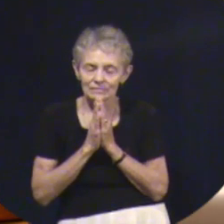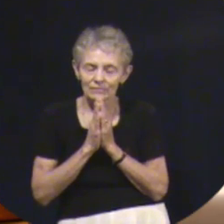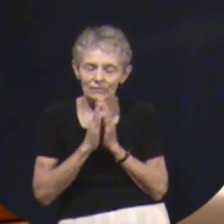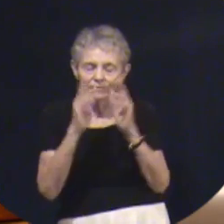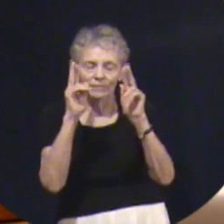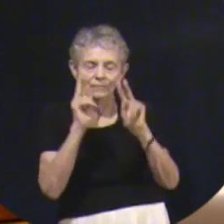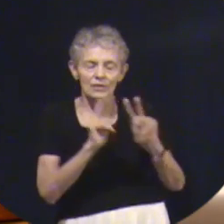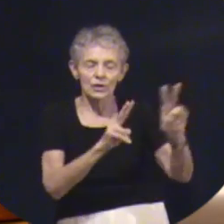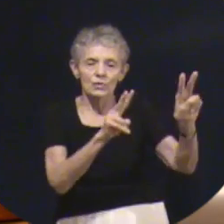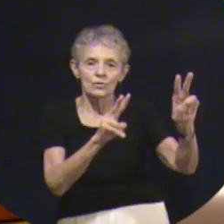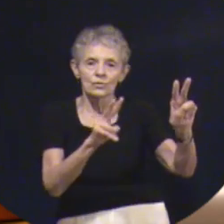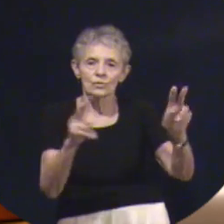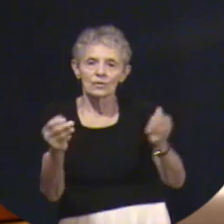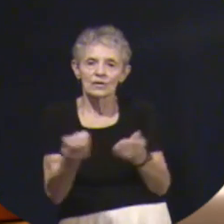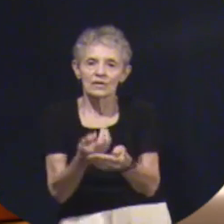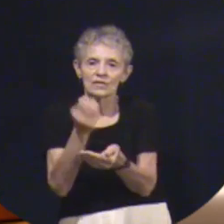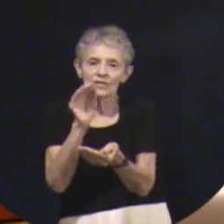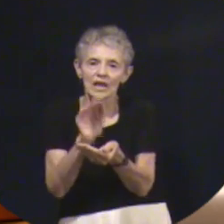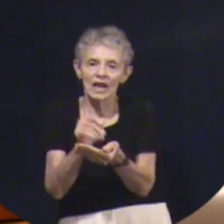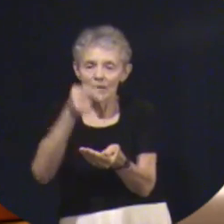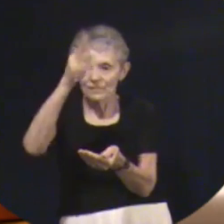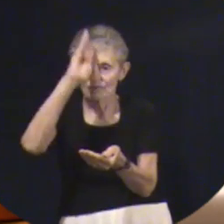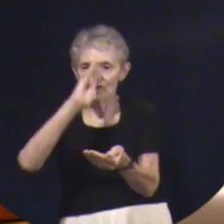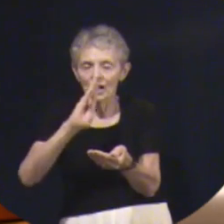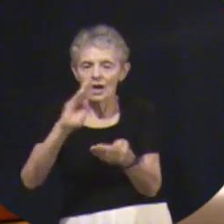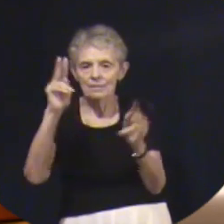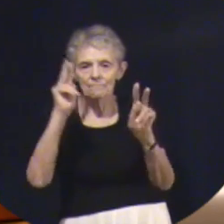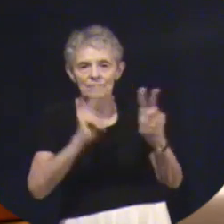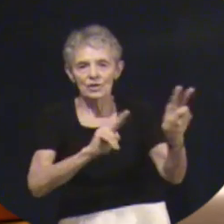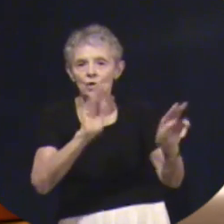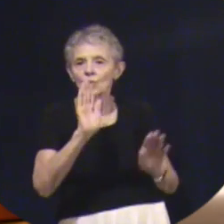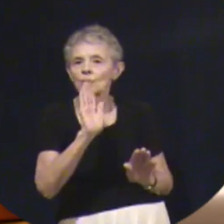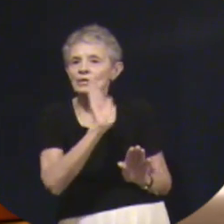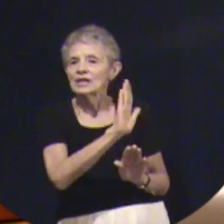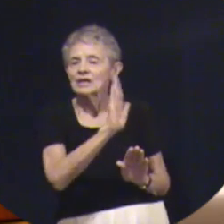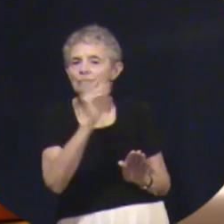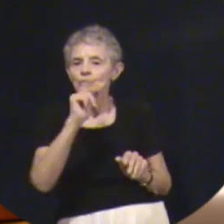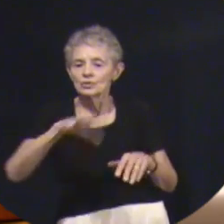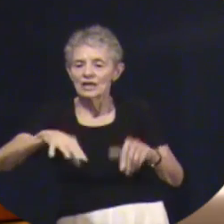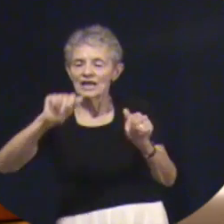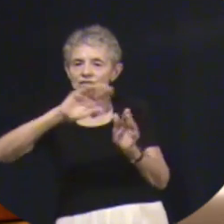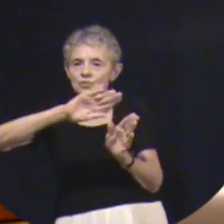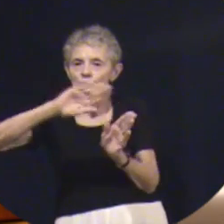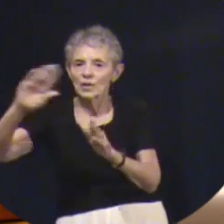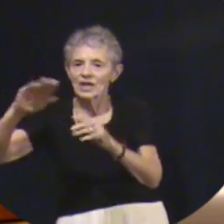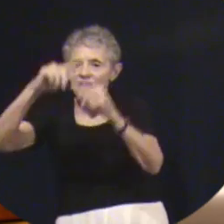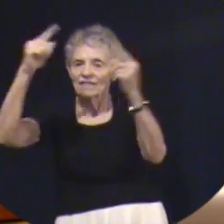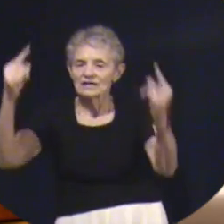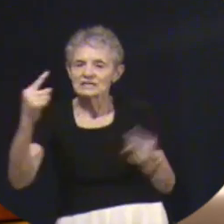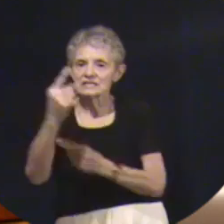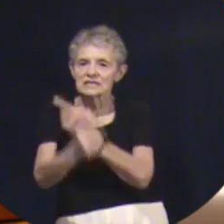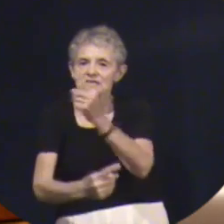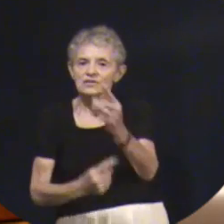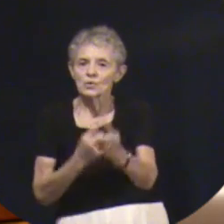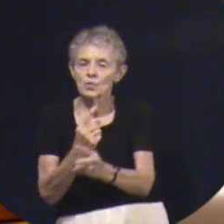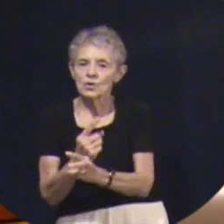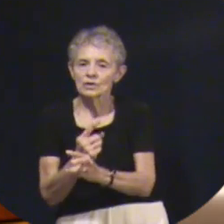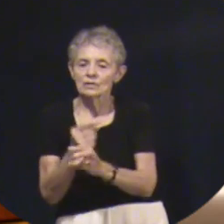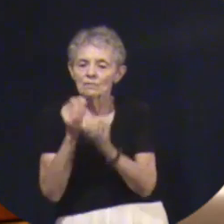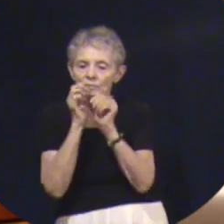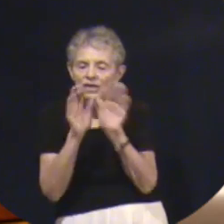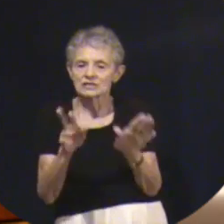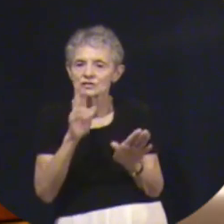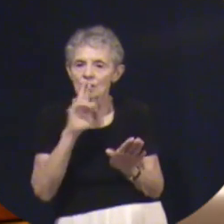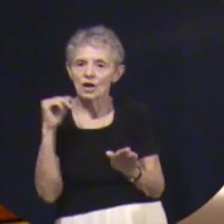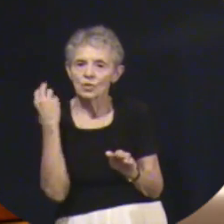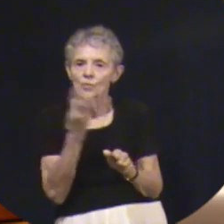Behold the Lamb of God. Behold him who takes away the sins of the world. Blessed are those called to the supper of